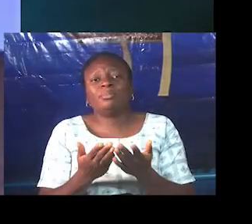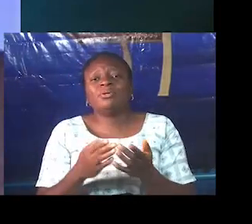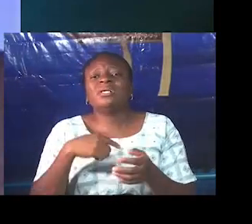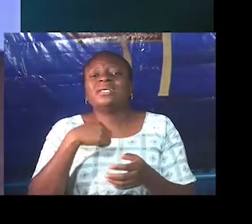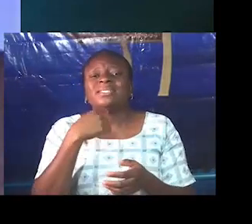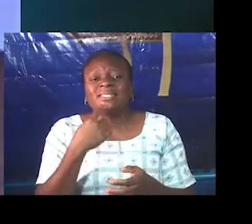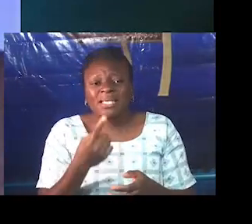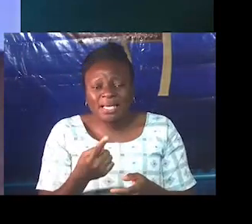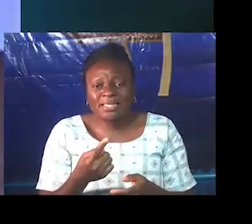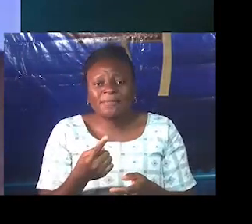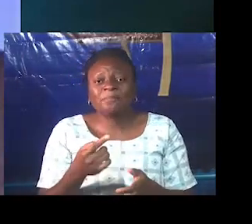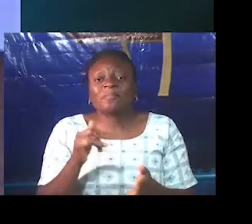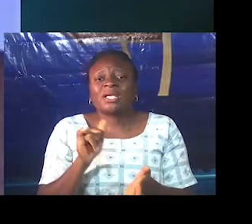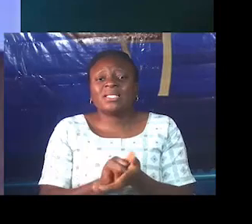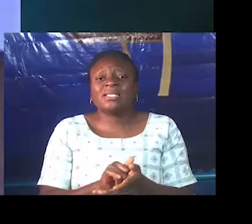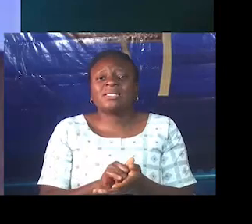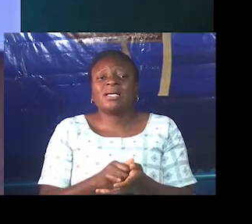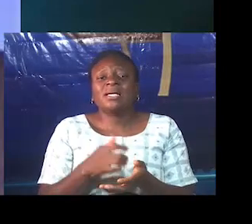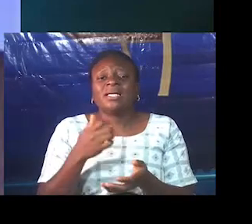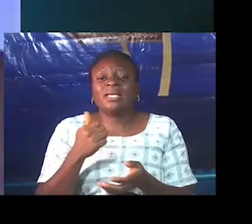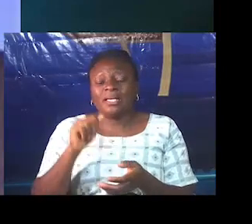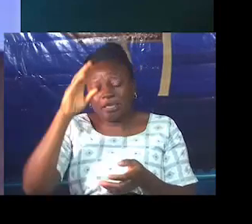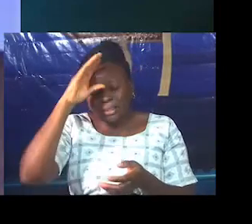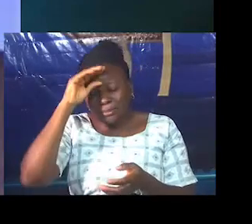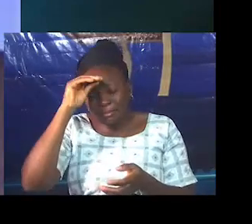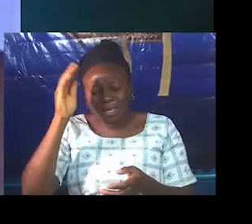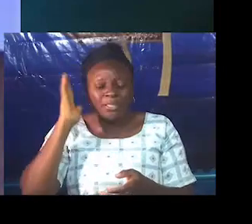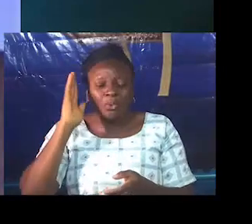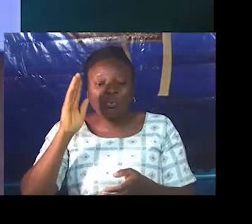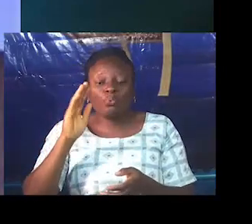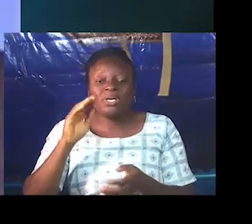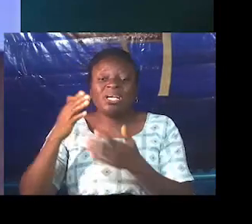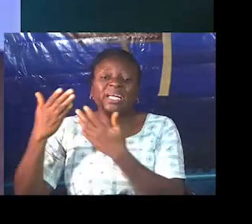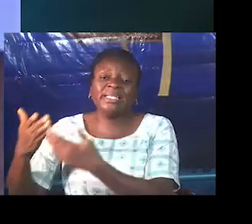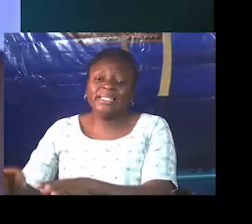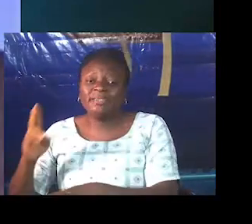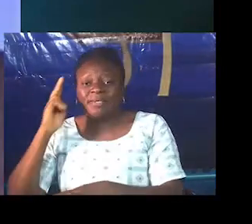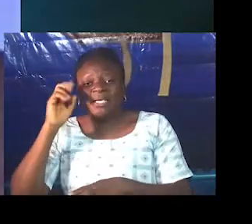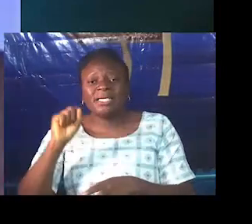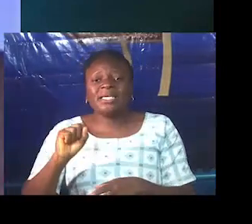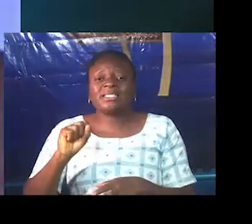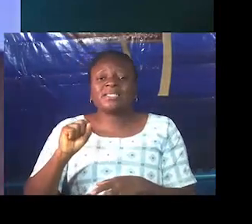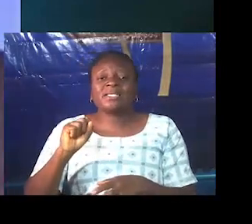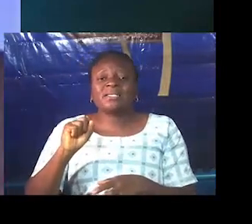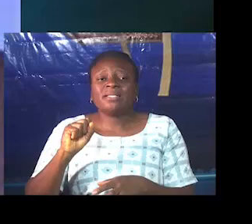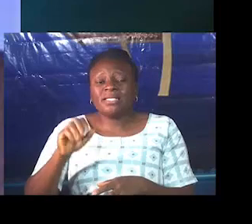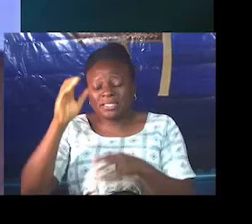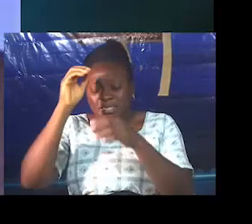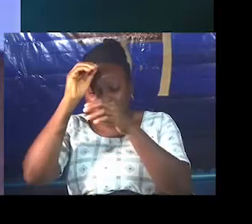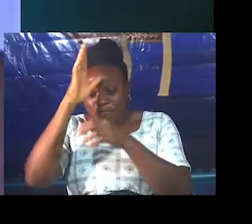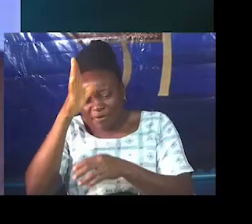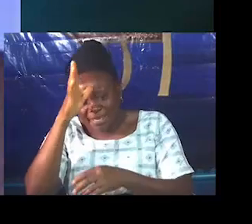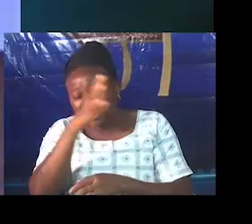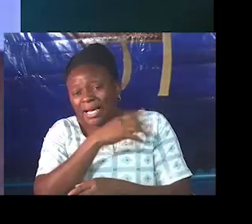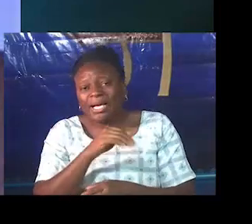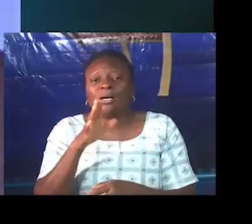flesh. Not one man joining with two women. Not one woman joining with two husbands will become one flesh.